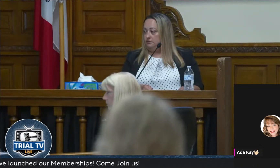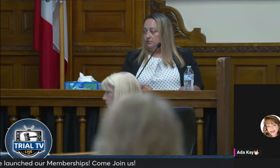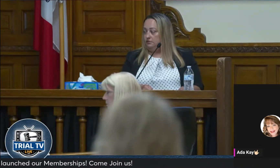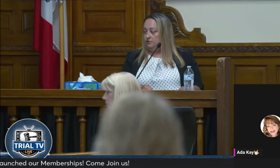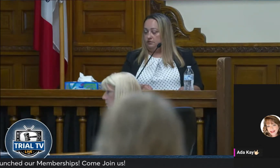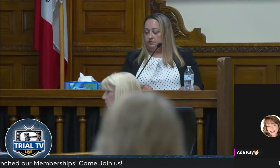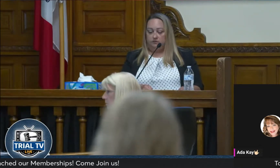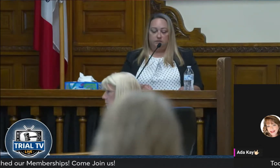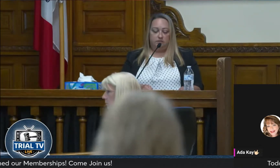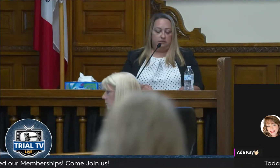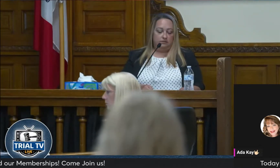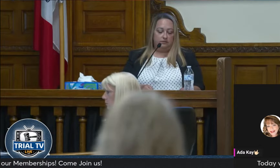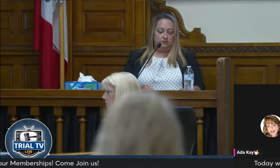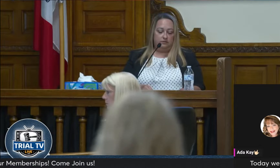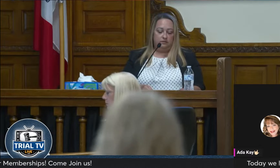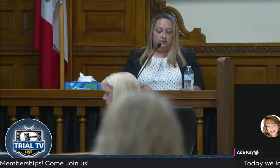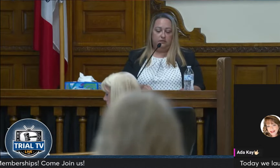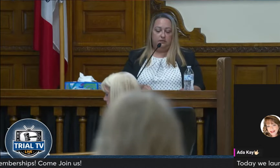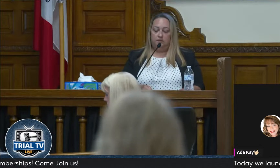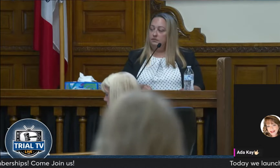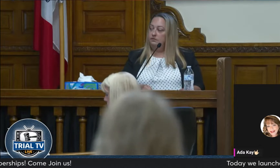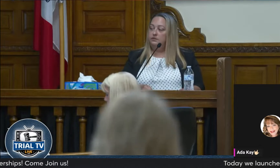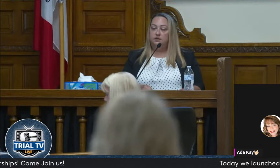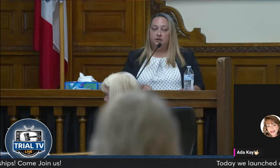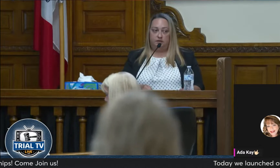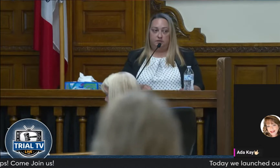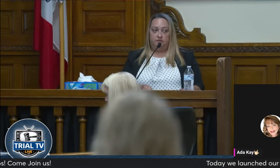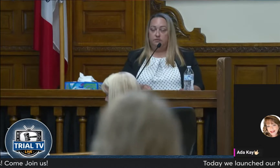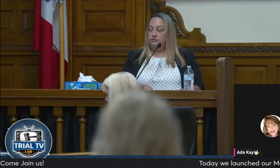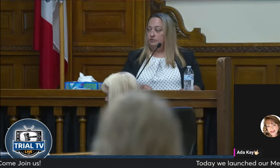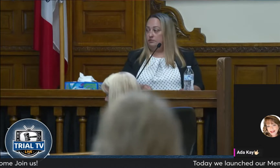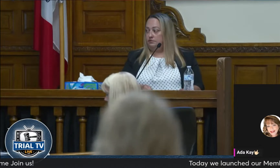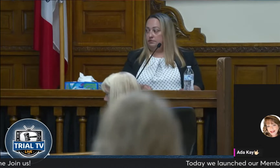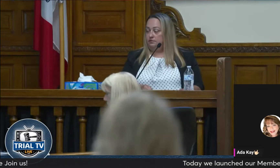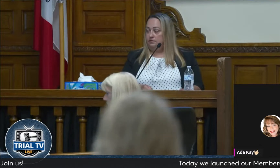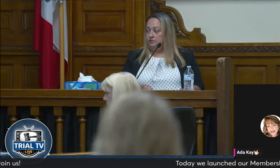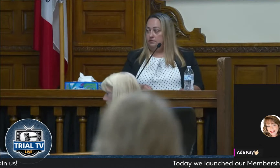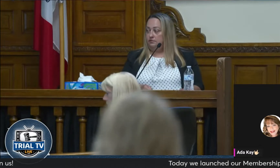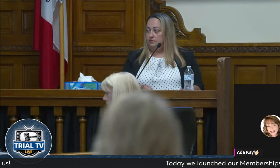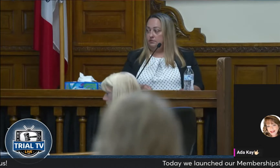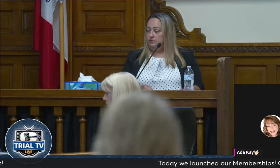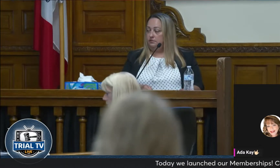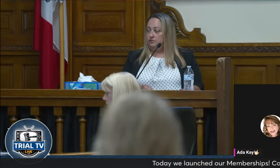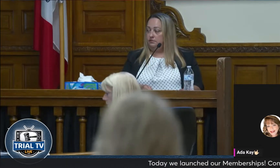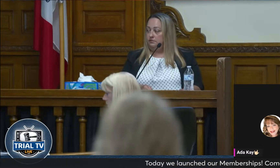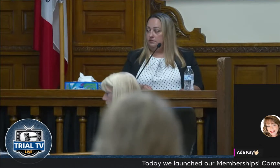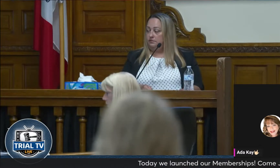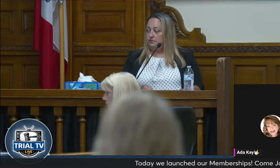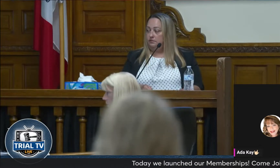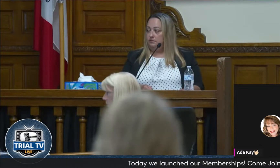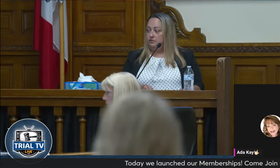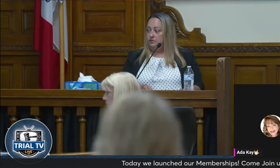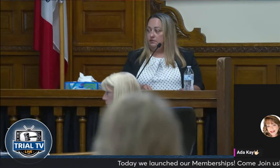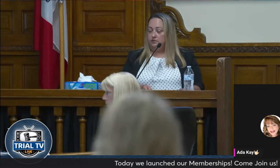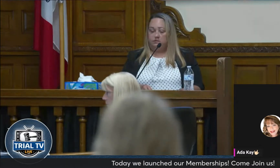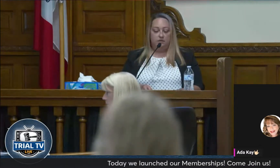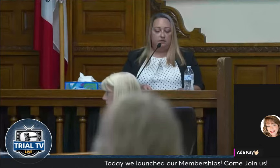Did you find any DNA factors at that time? Yes. Were you able to develop a DNA